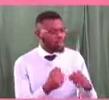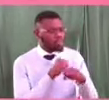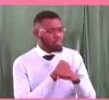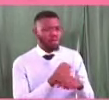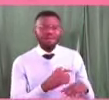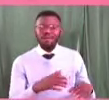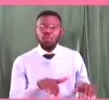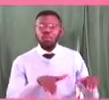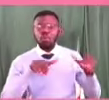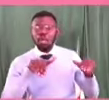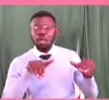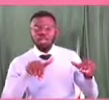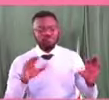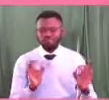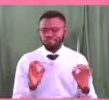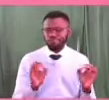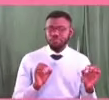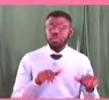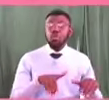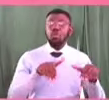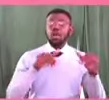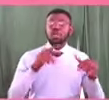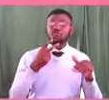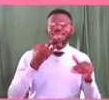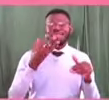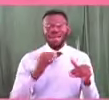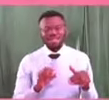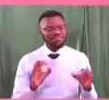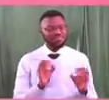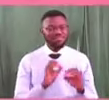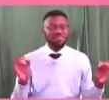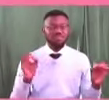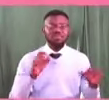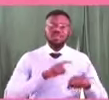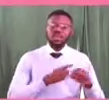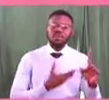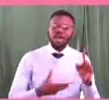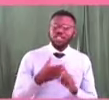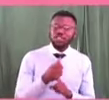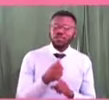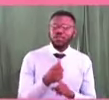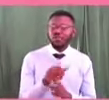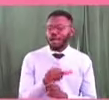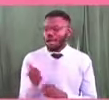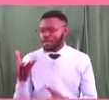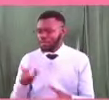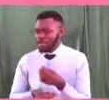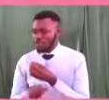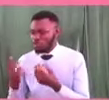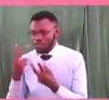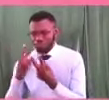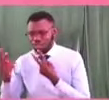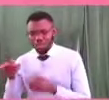cannot wait until 2030, when we will have achieved our economic vision.